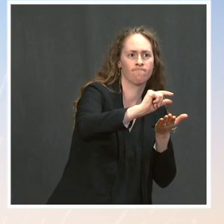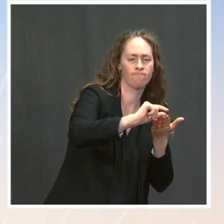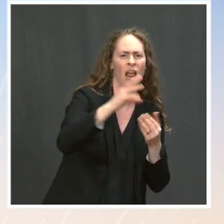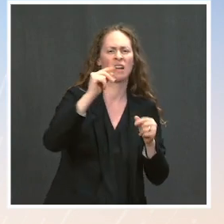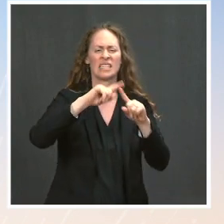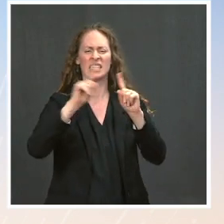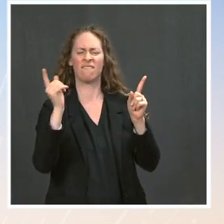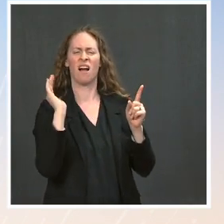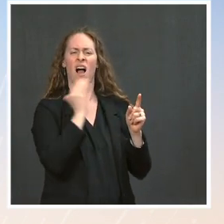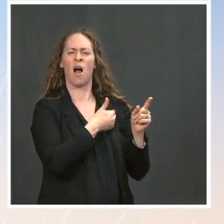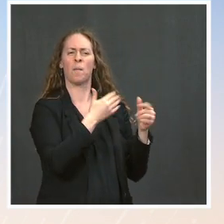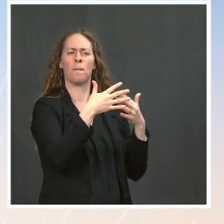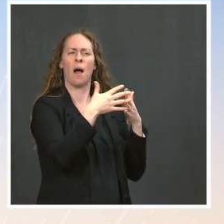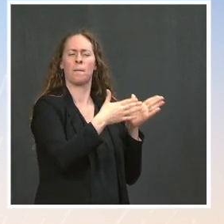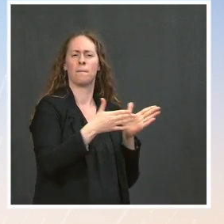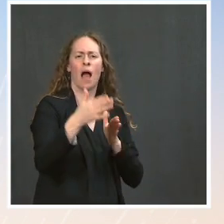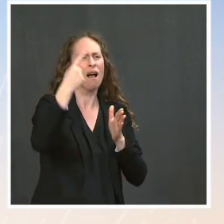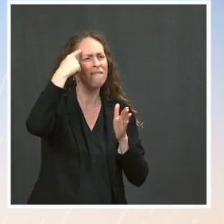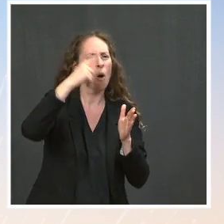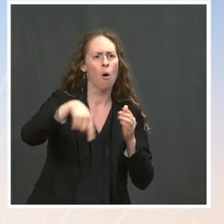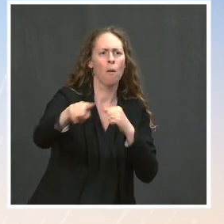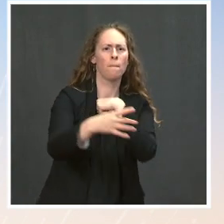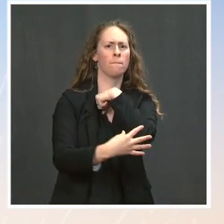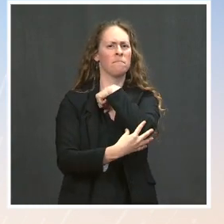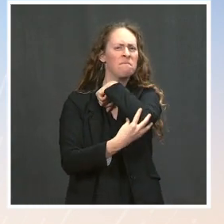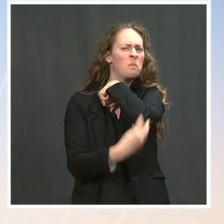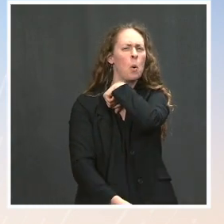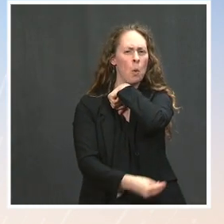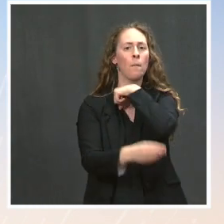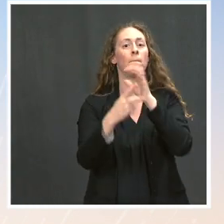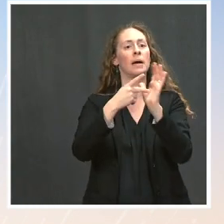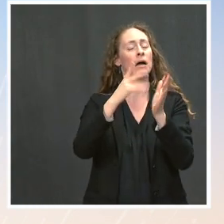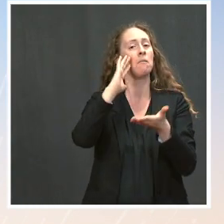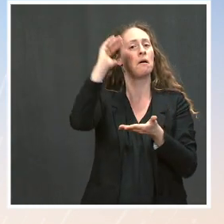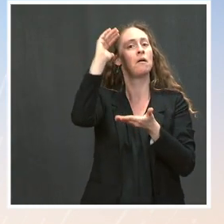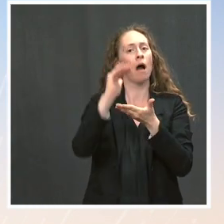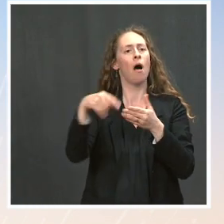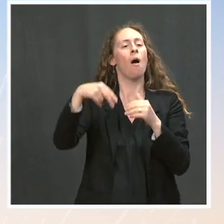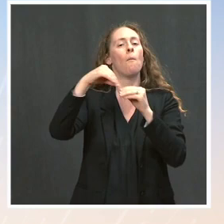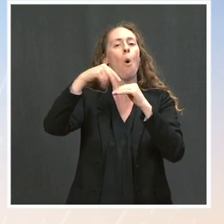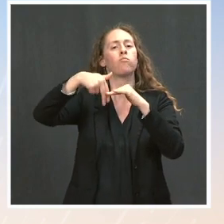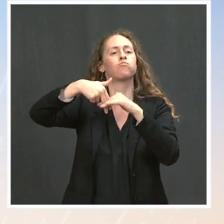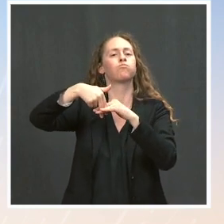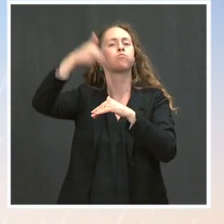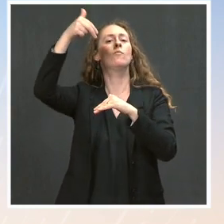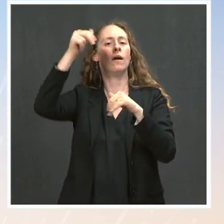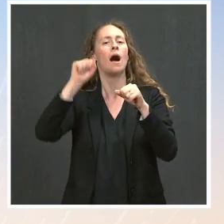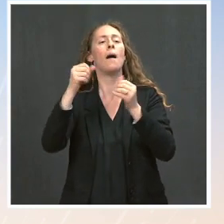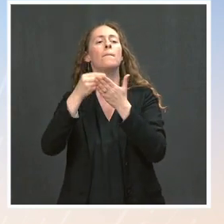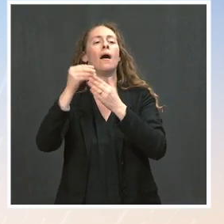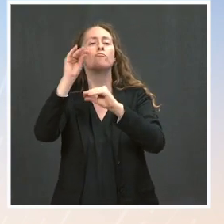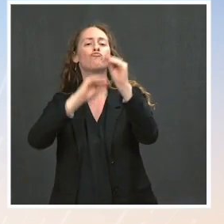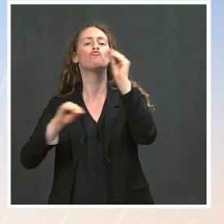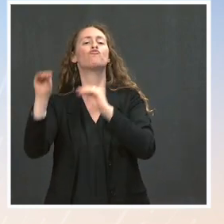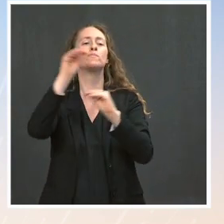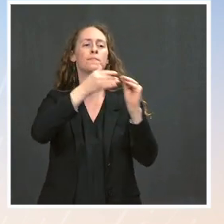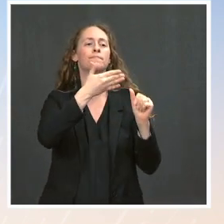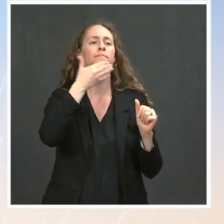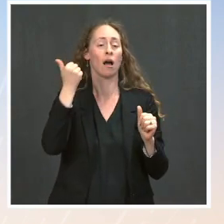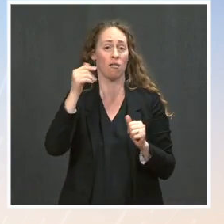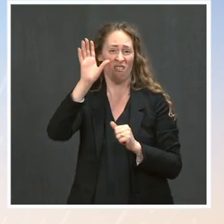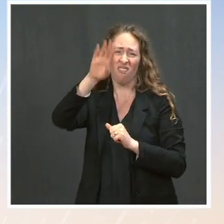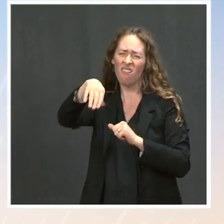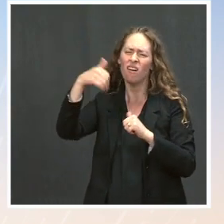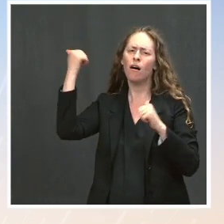poverty by about 50% this year. So President Biden is both incredibly proud of that